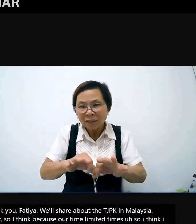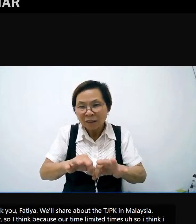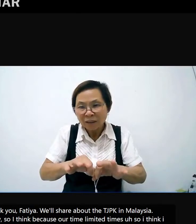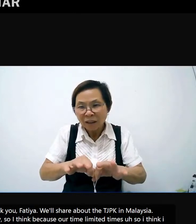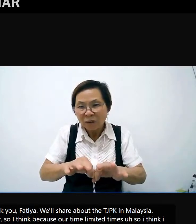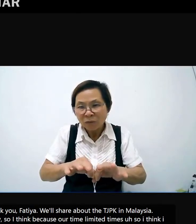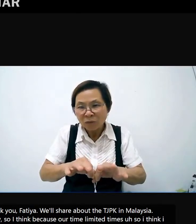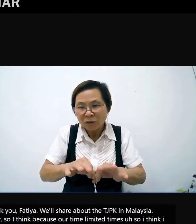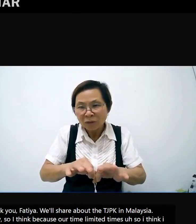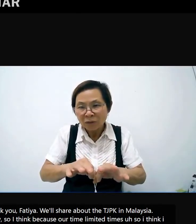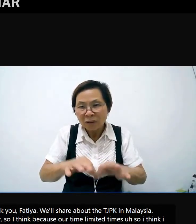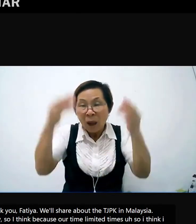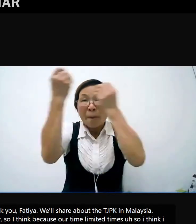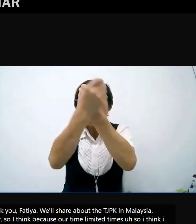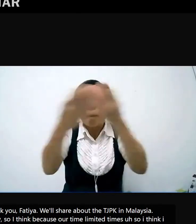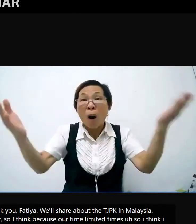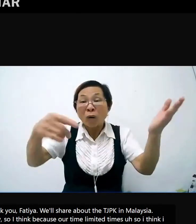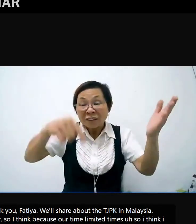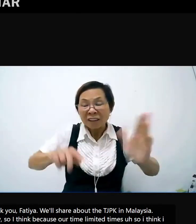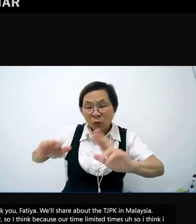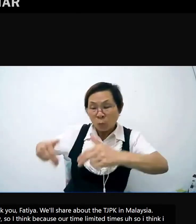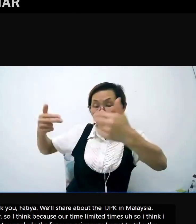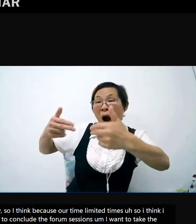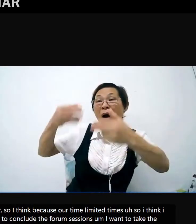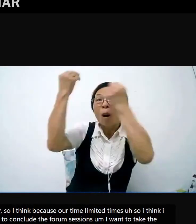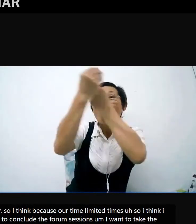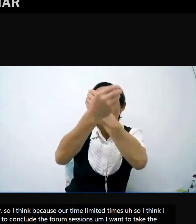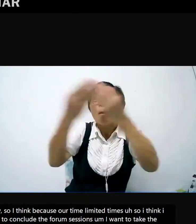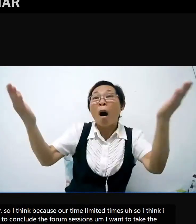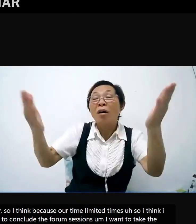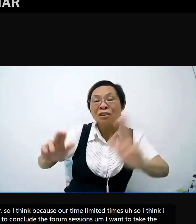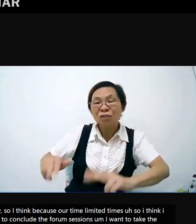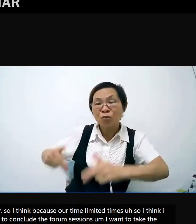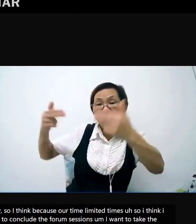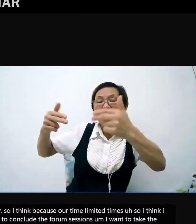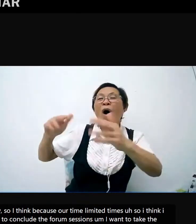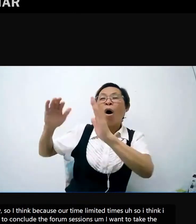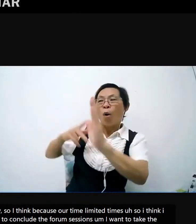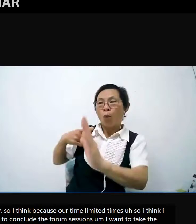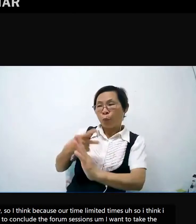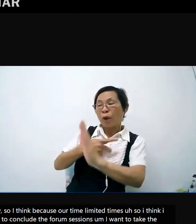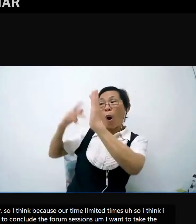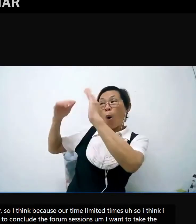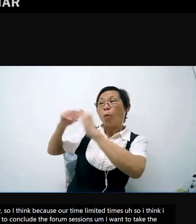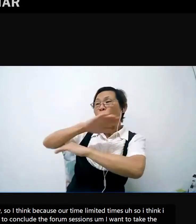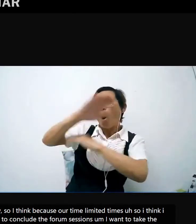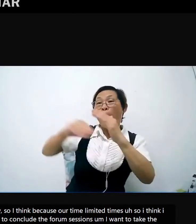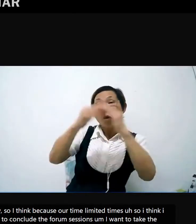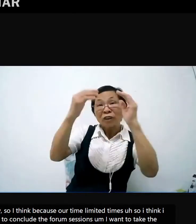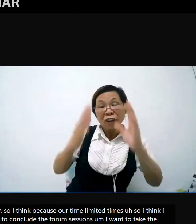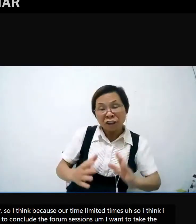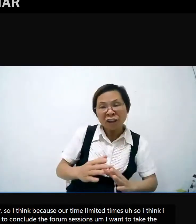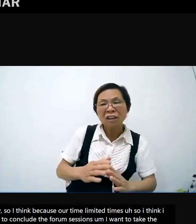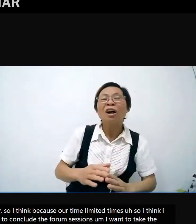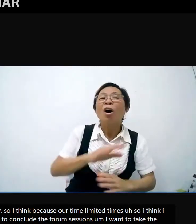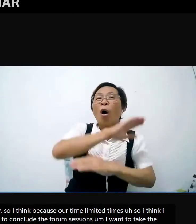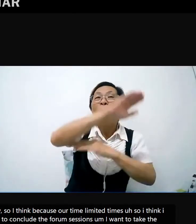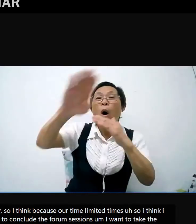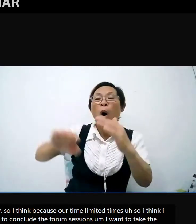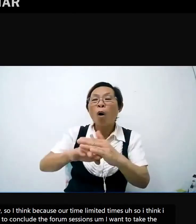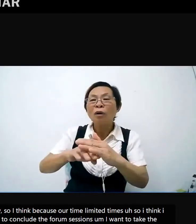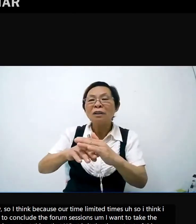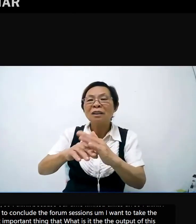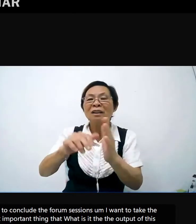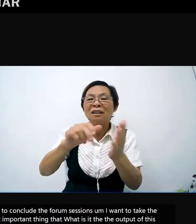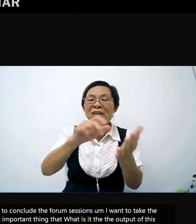the output of this webinar. We hope that all the teachers, all the healthcare professional, or